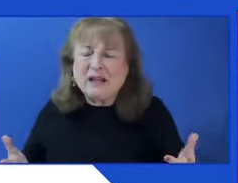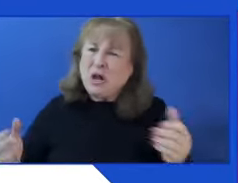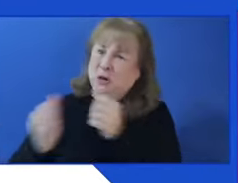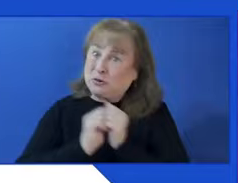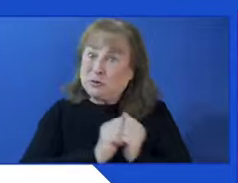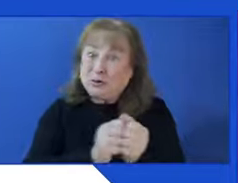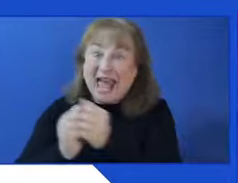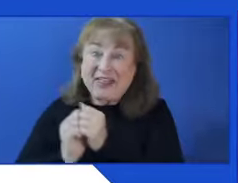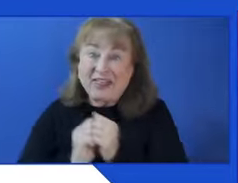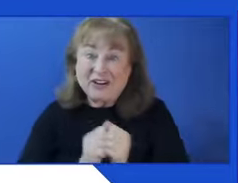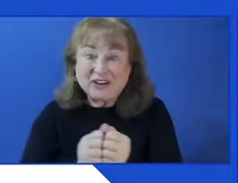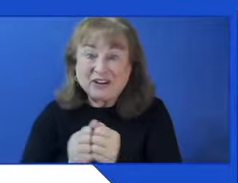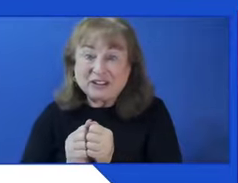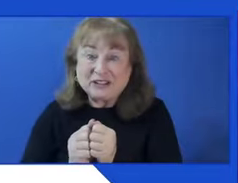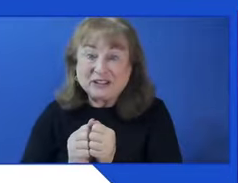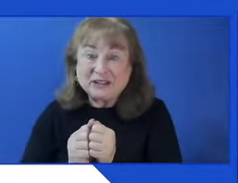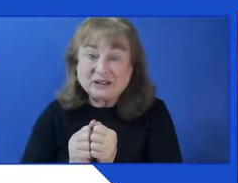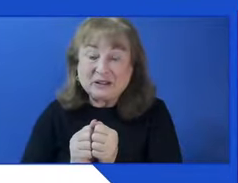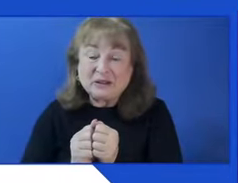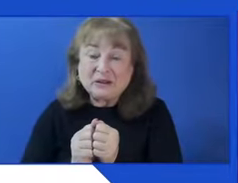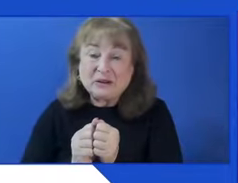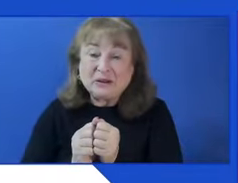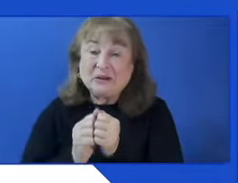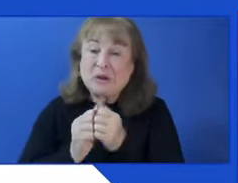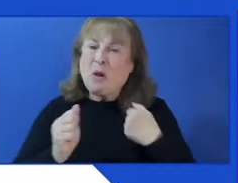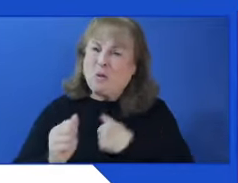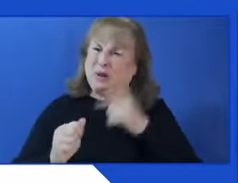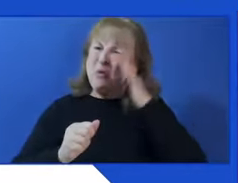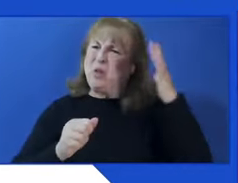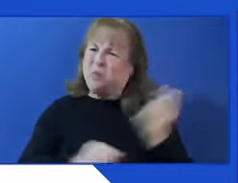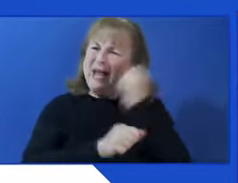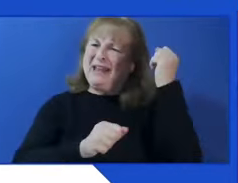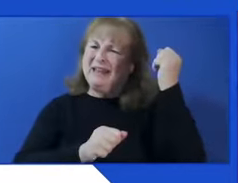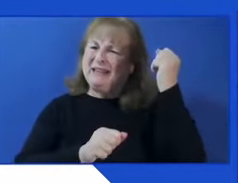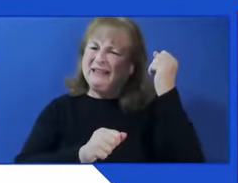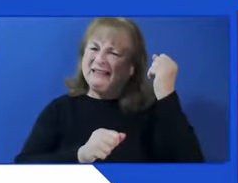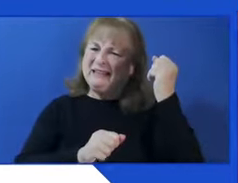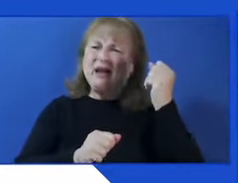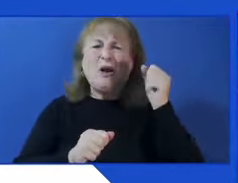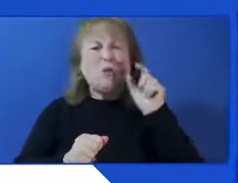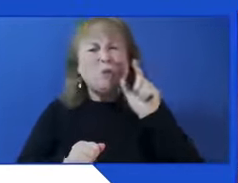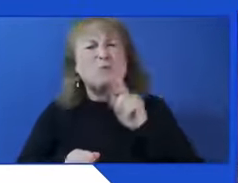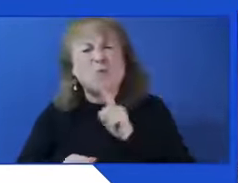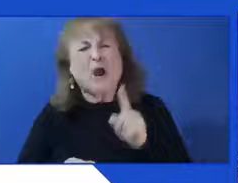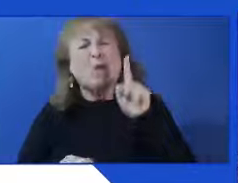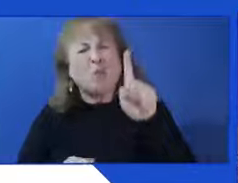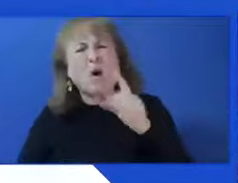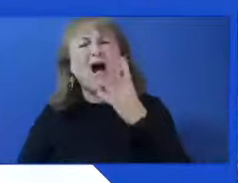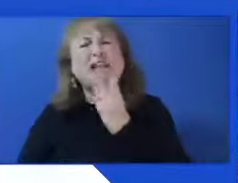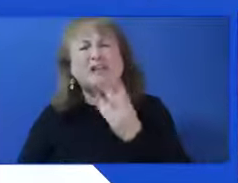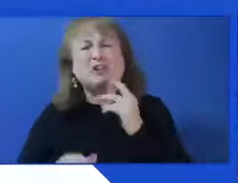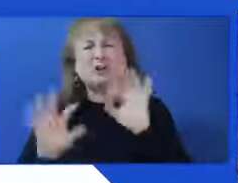Together we'll win because we are one Jewish family.